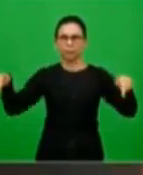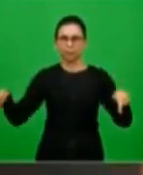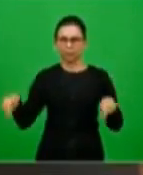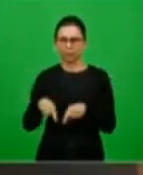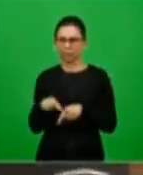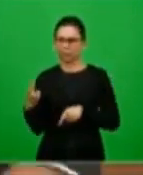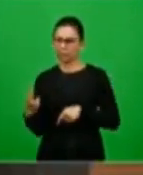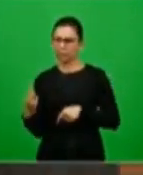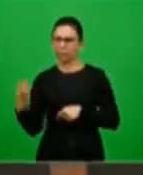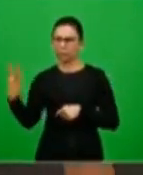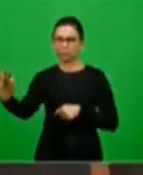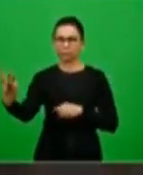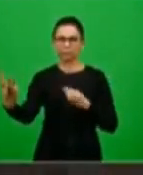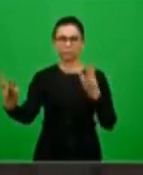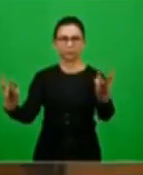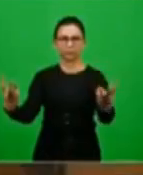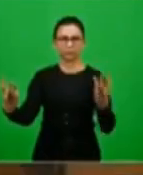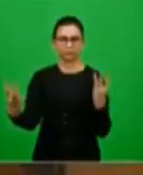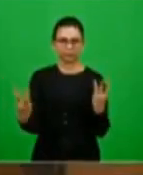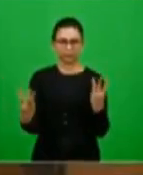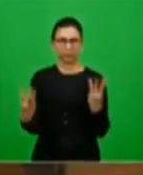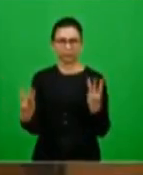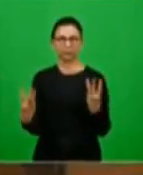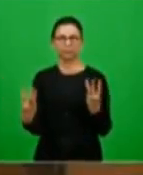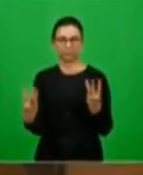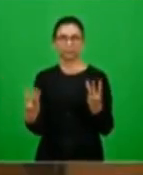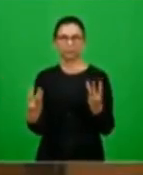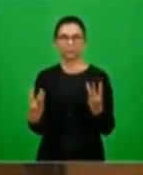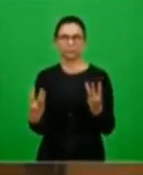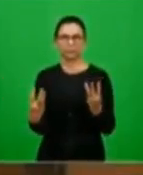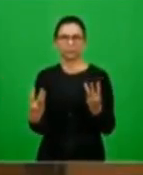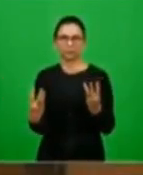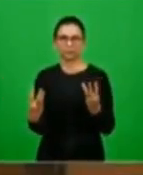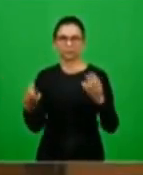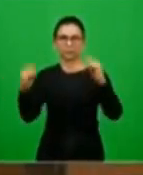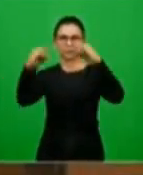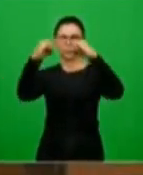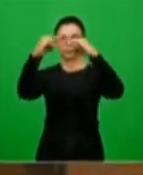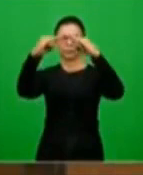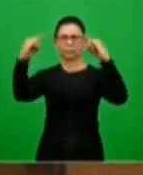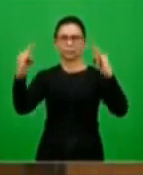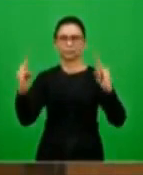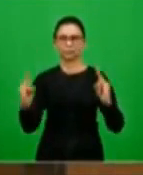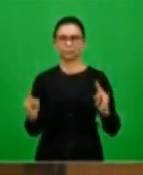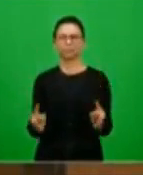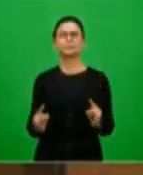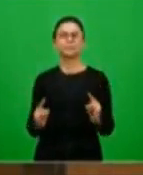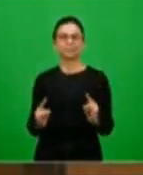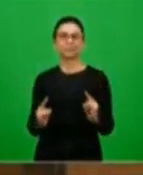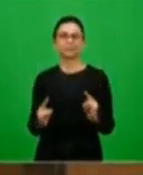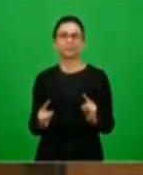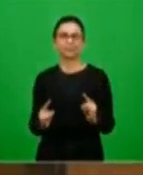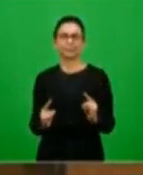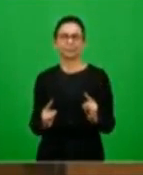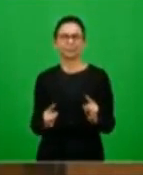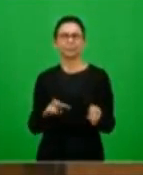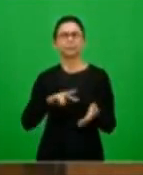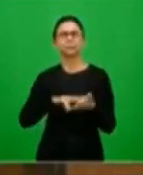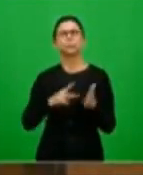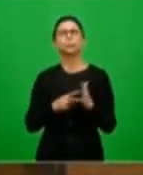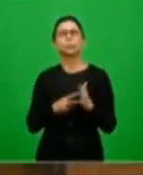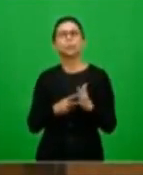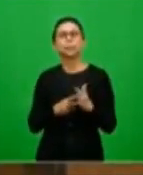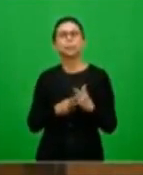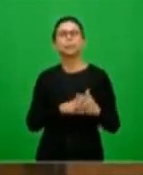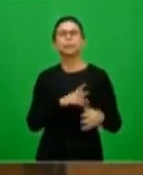tabernacle. So what does it mean? It means that the access to the tabernacle, the access to the presence of God, was equal to